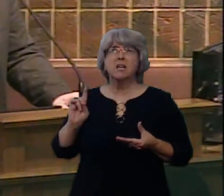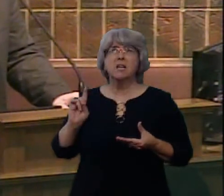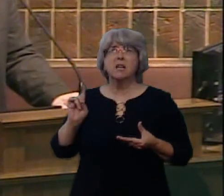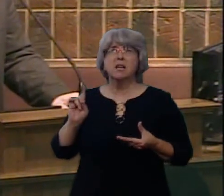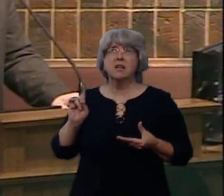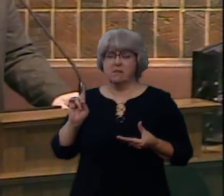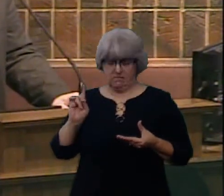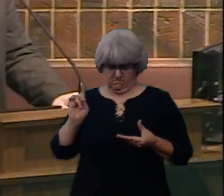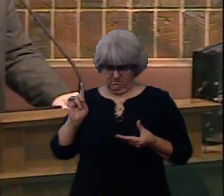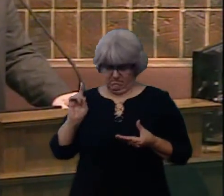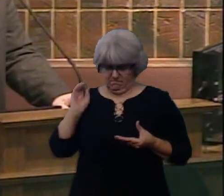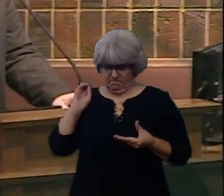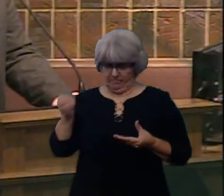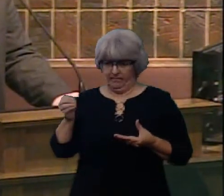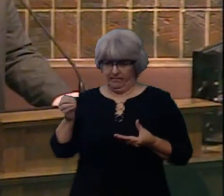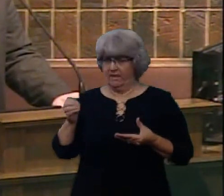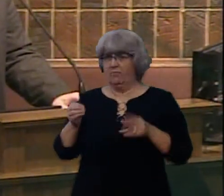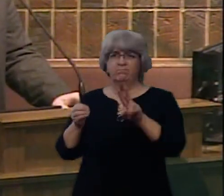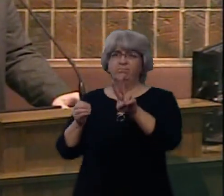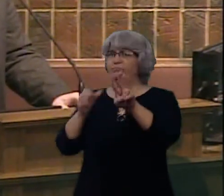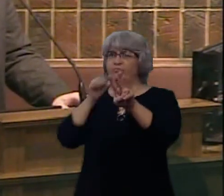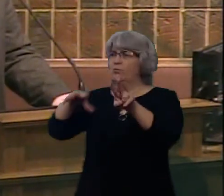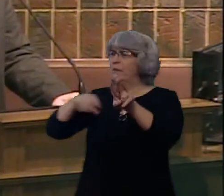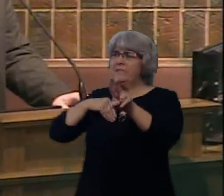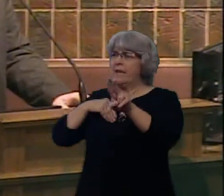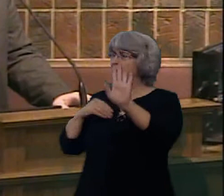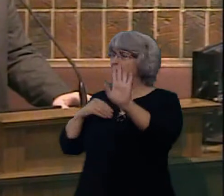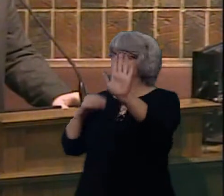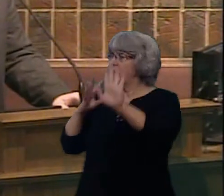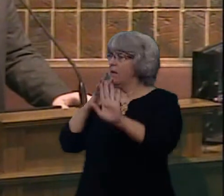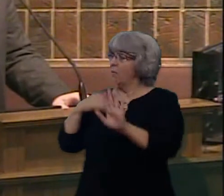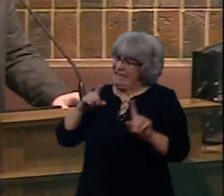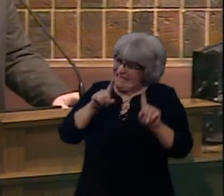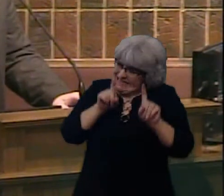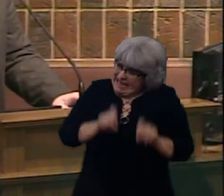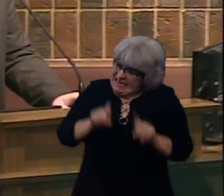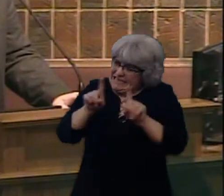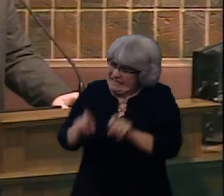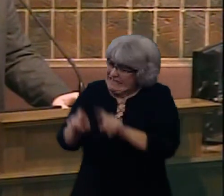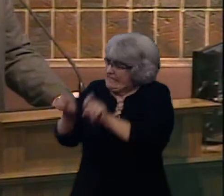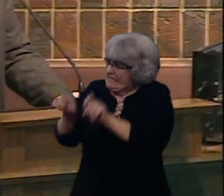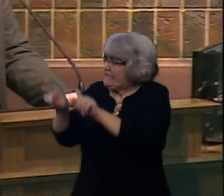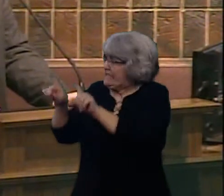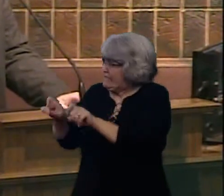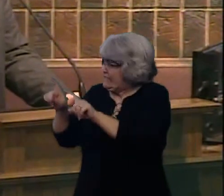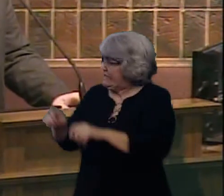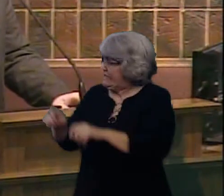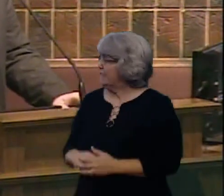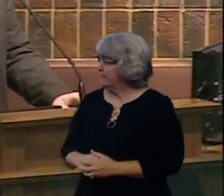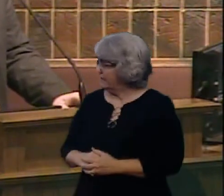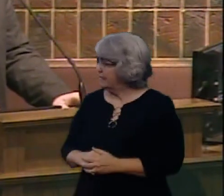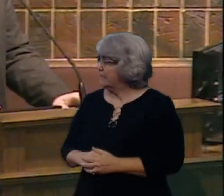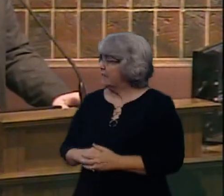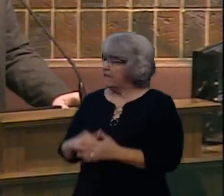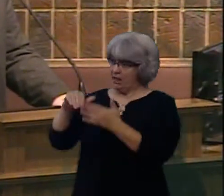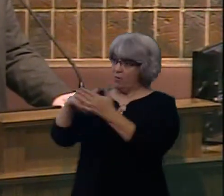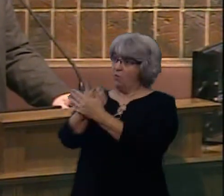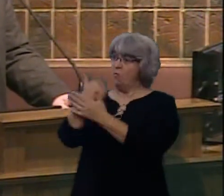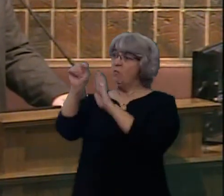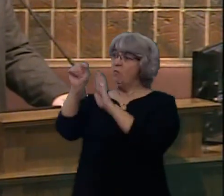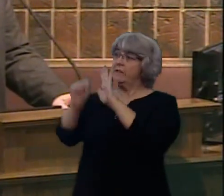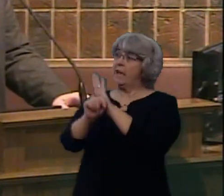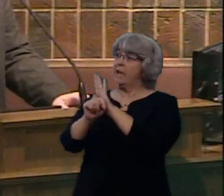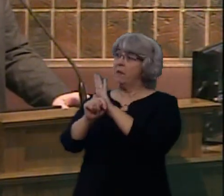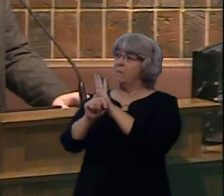that is not something we should accept. We're to test everything. Back to the New Testament, in the book of 2